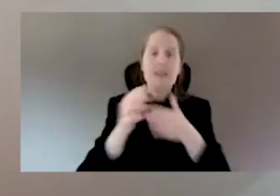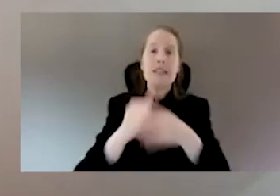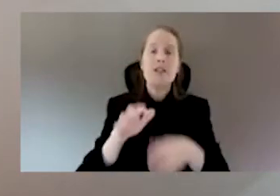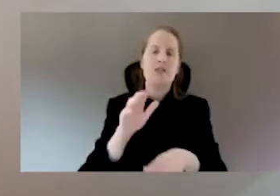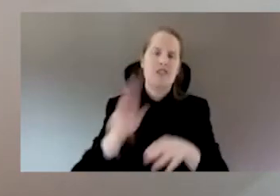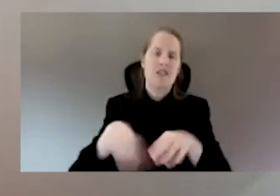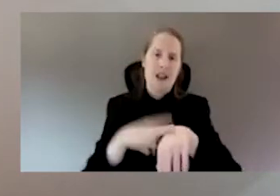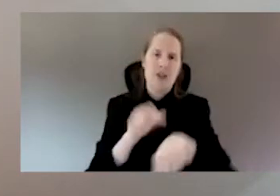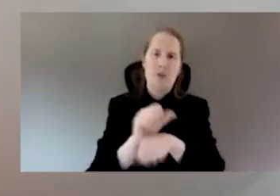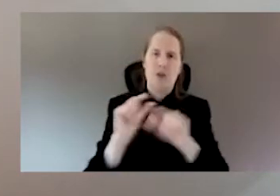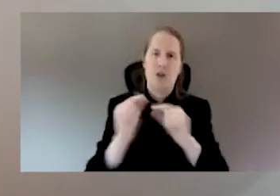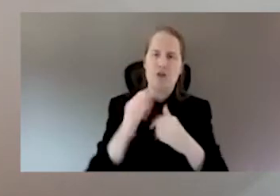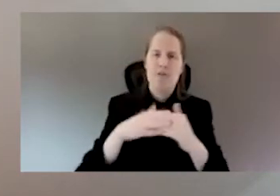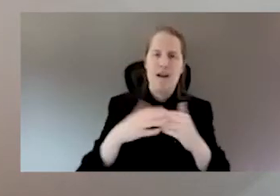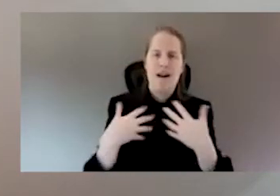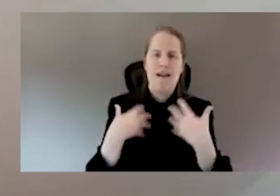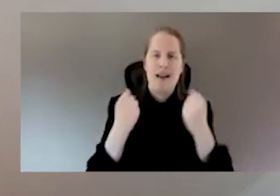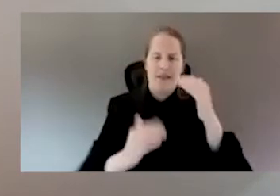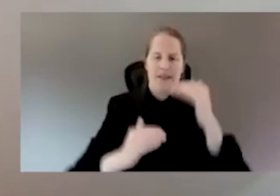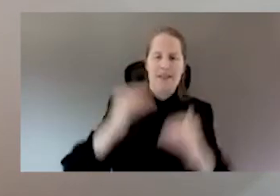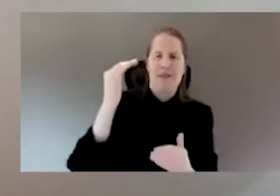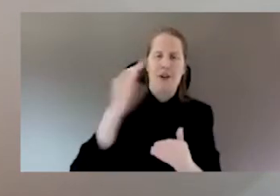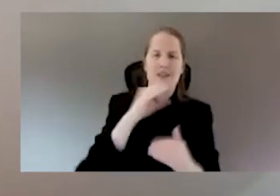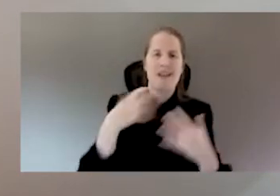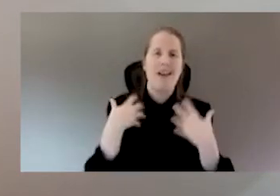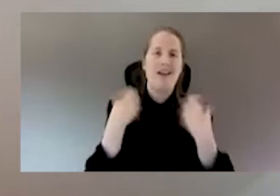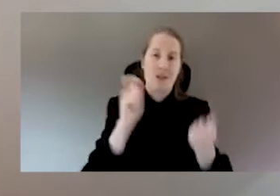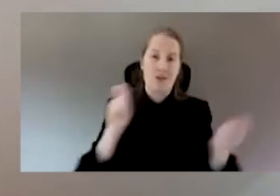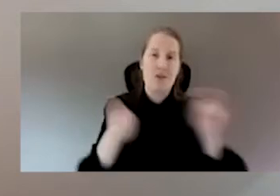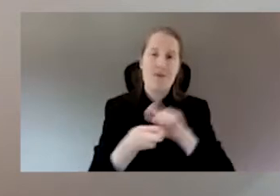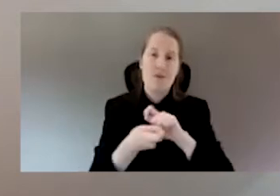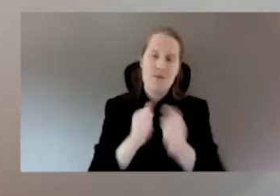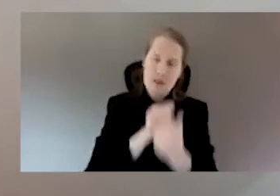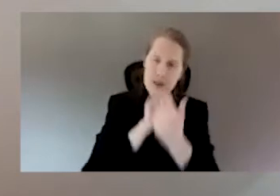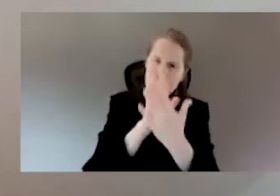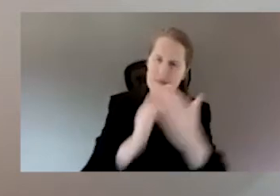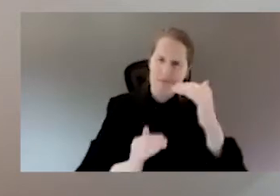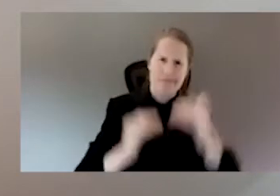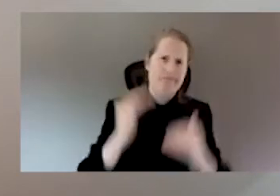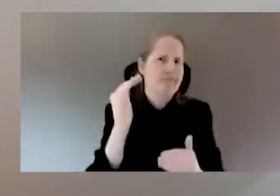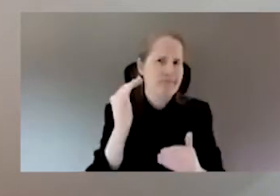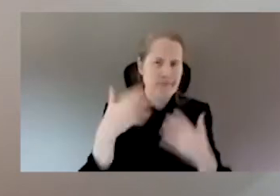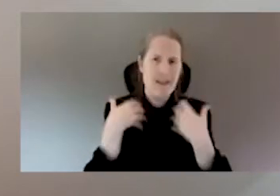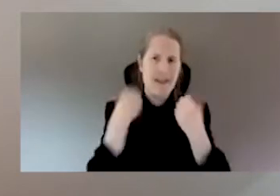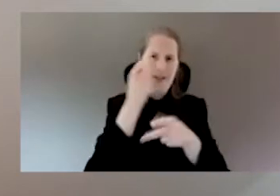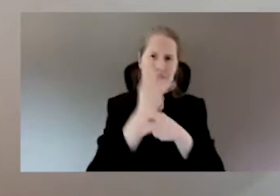Health Disparities in Health Reform to address the disparities in healthcare and health